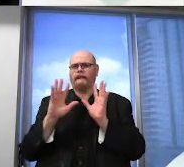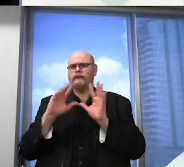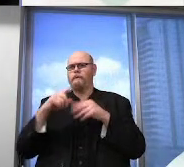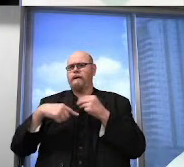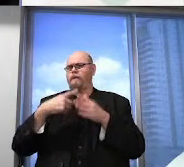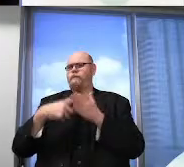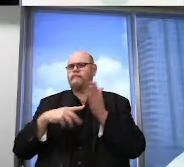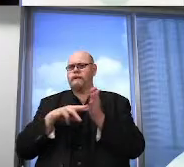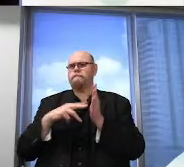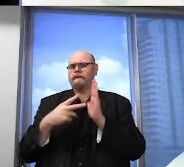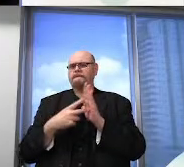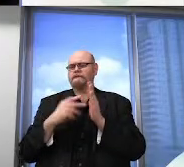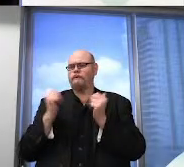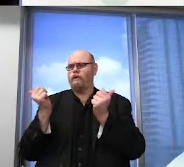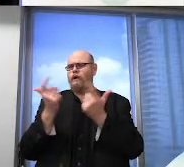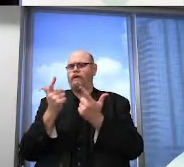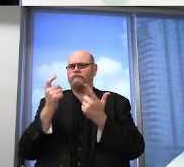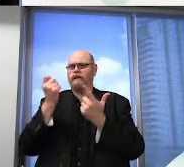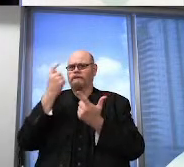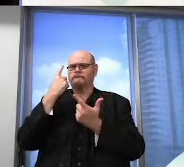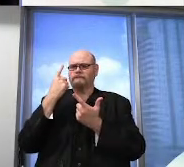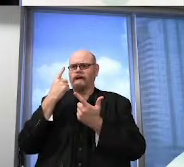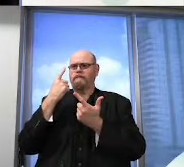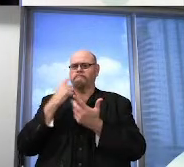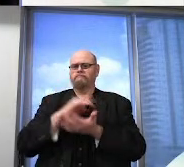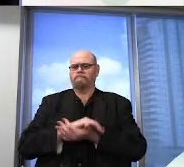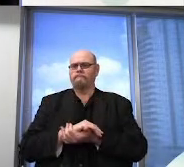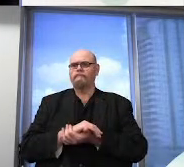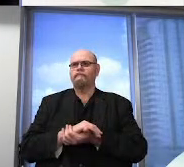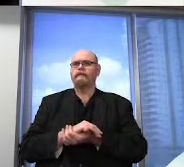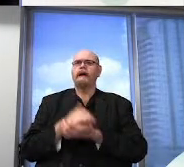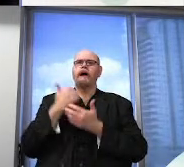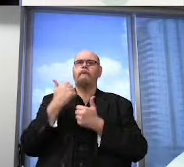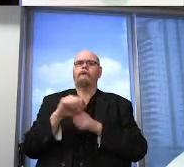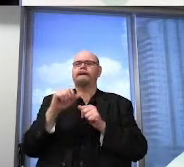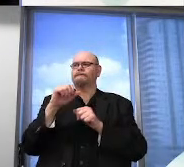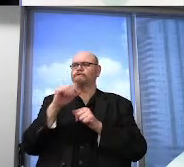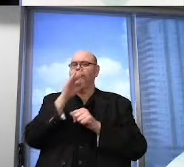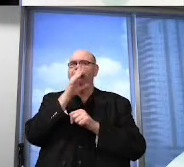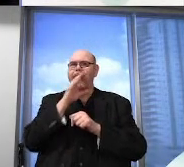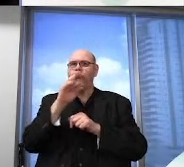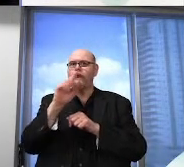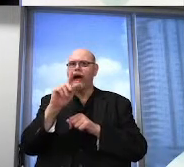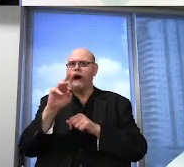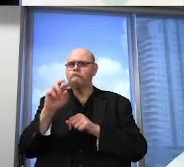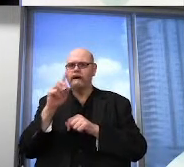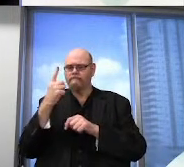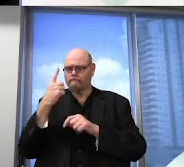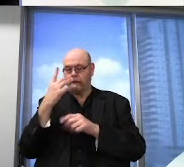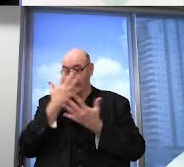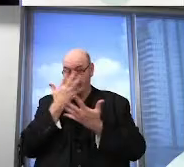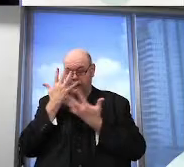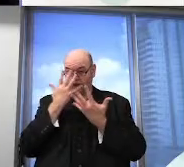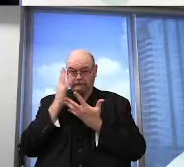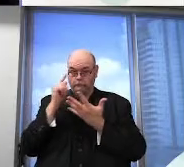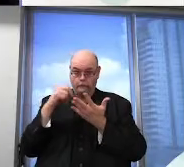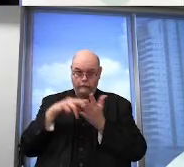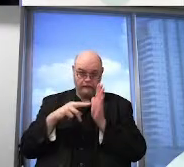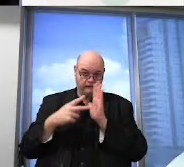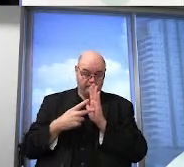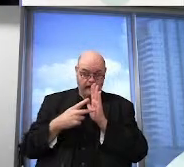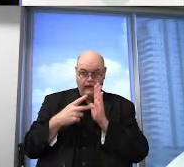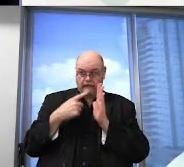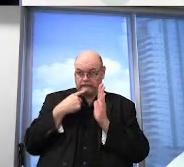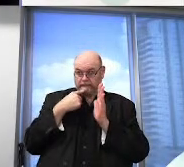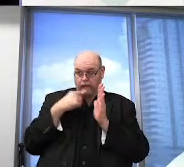are clear on what that is, that we all understand what that means. Let's try it out loud for a minute. This might be embarrassing, but for example, we